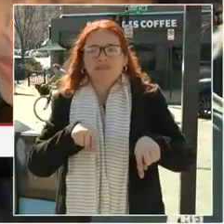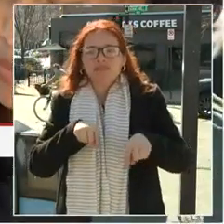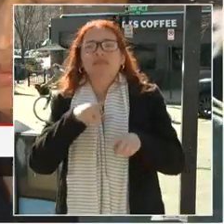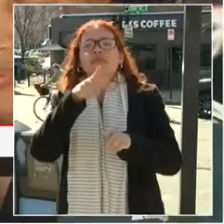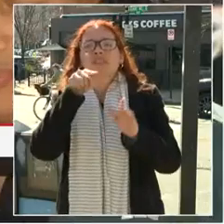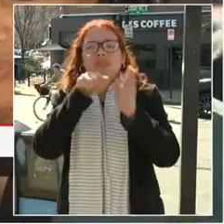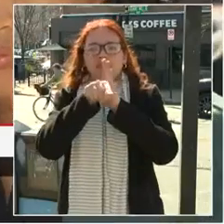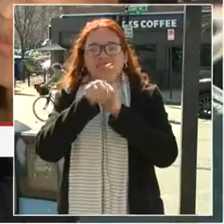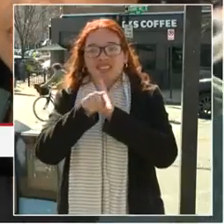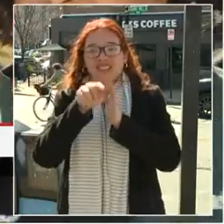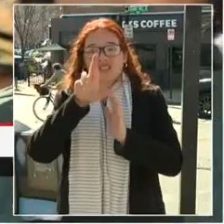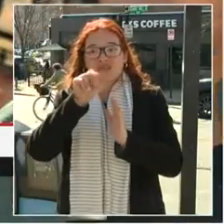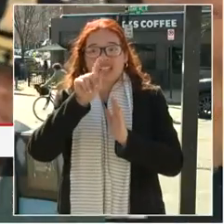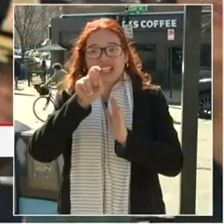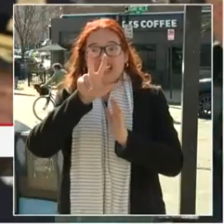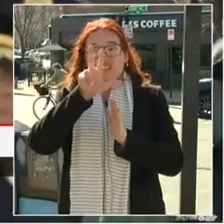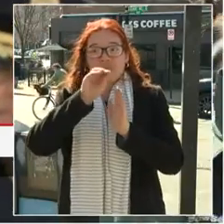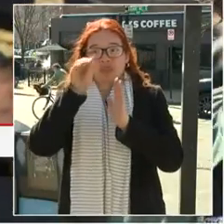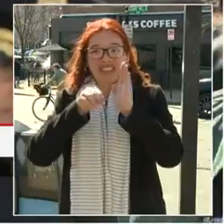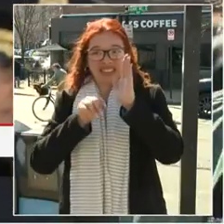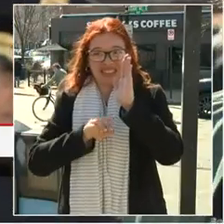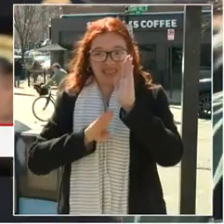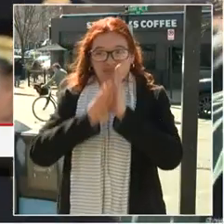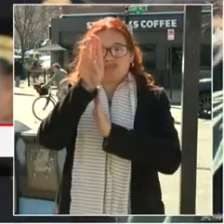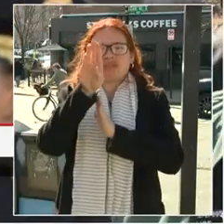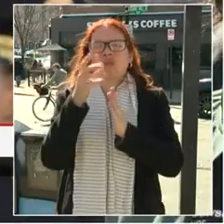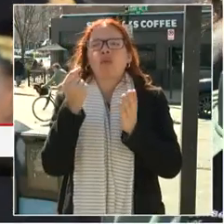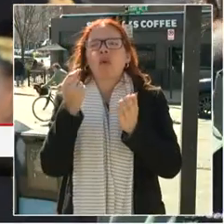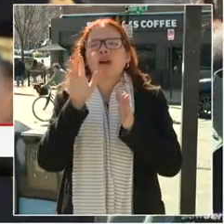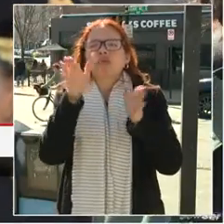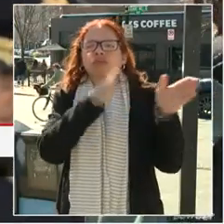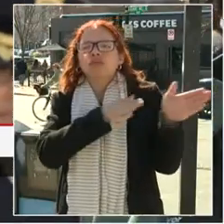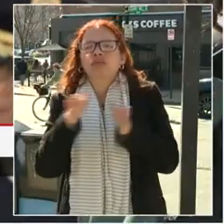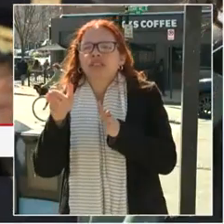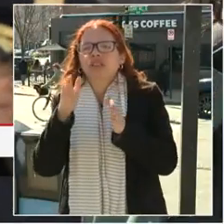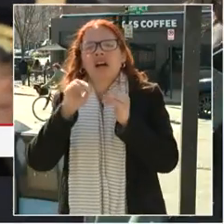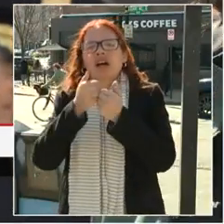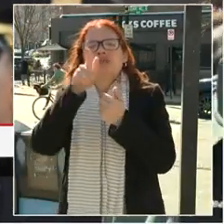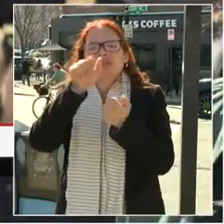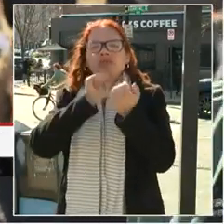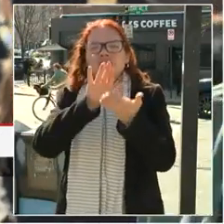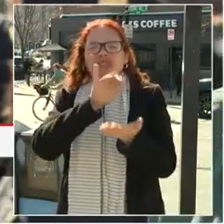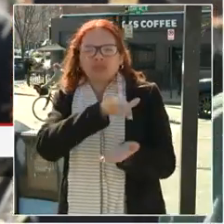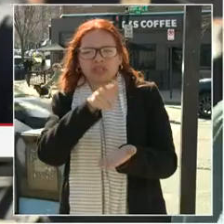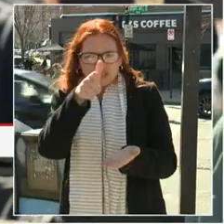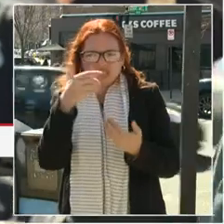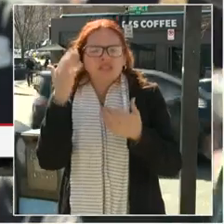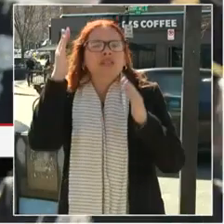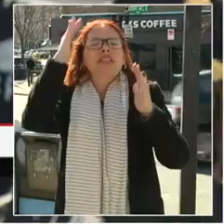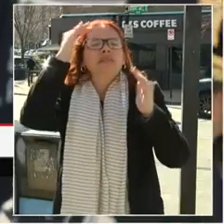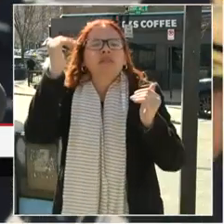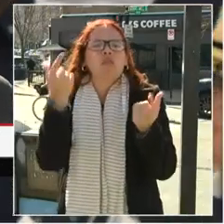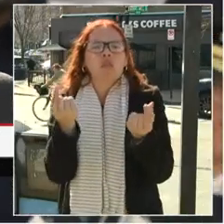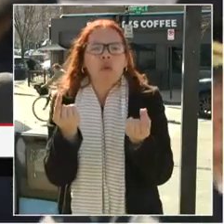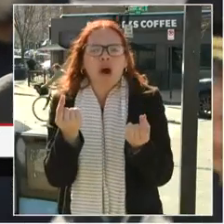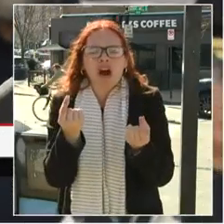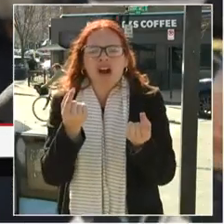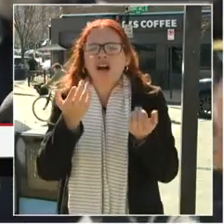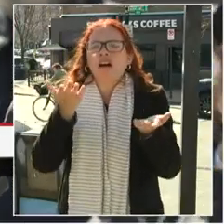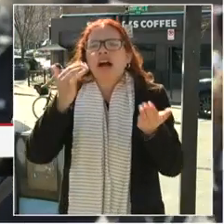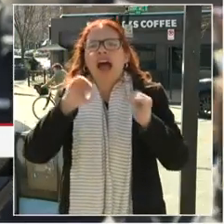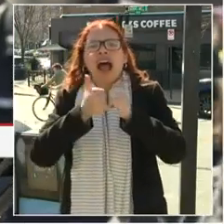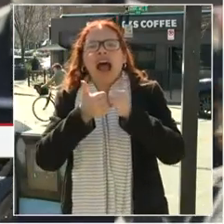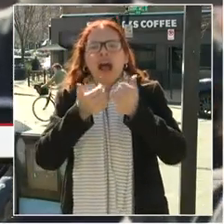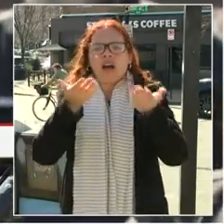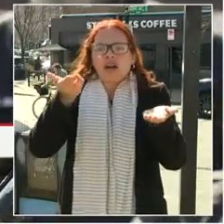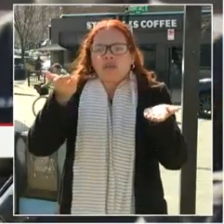year, what do you plan to do specifically to address that trend, and do you expect that will weigh on the council